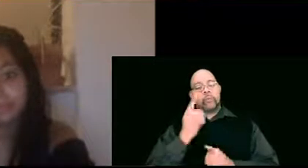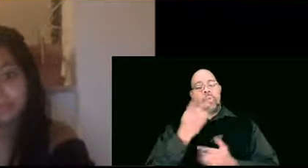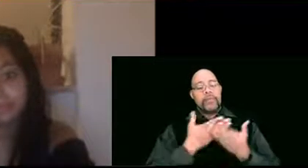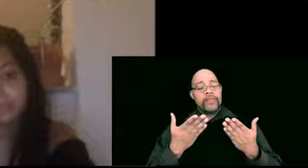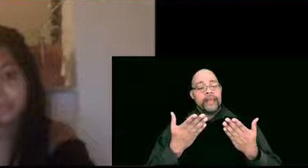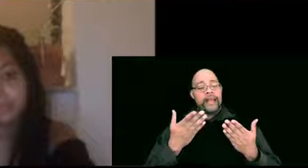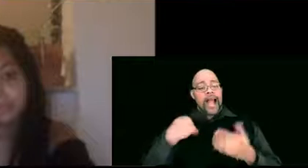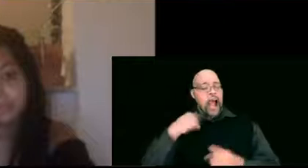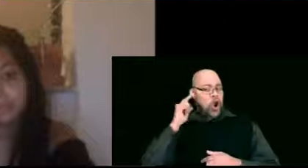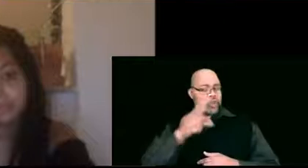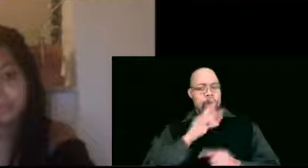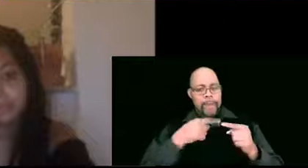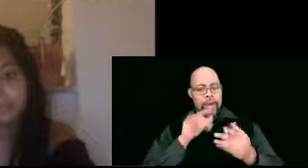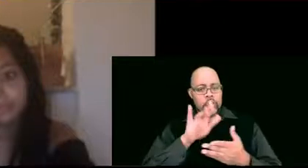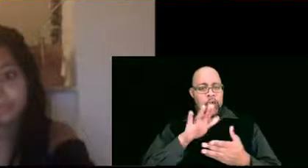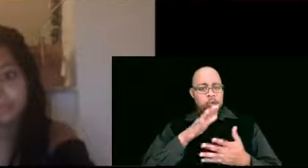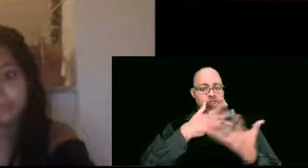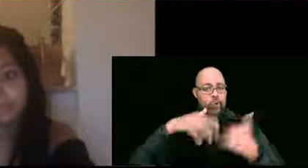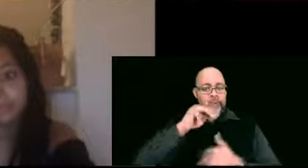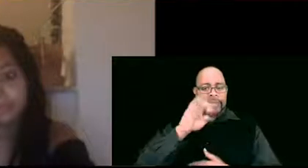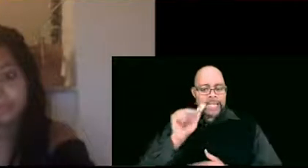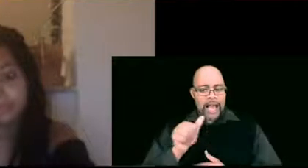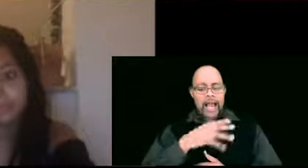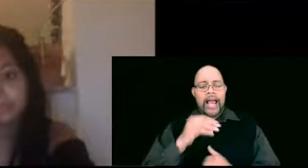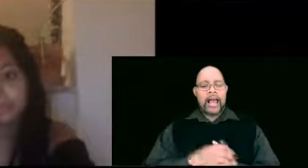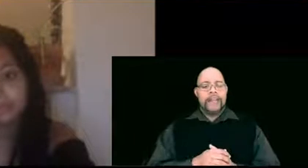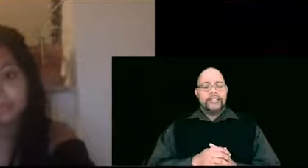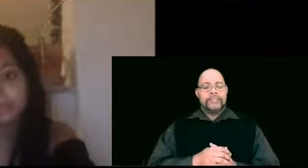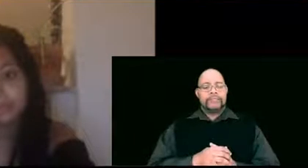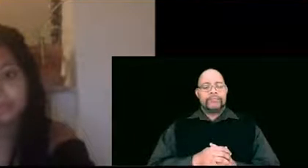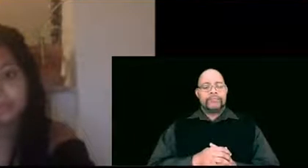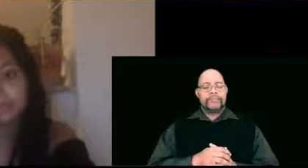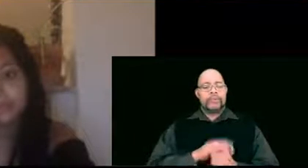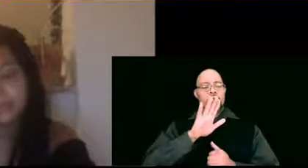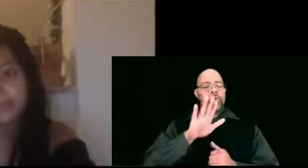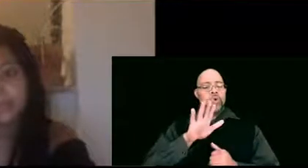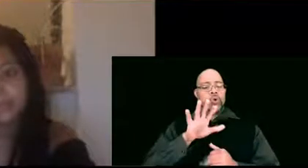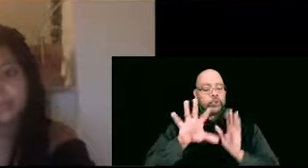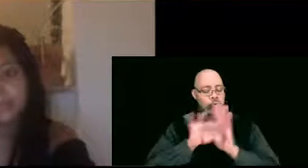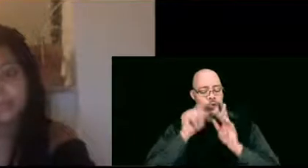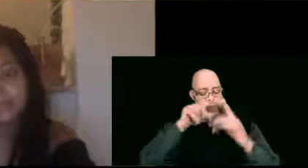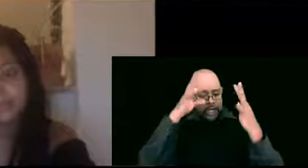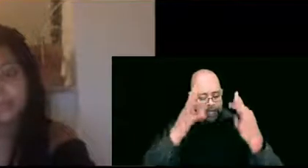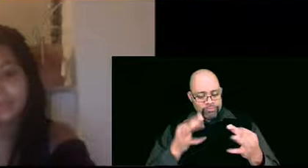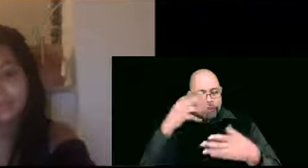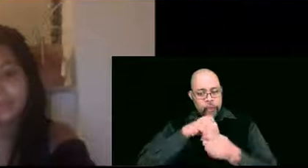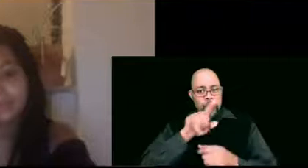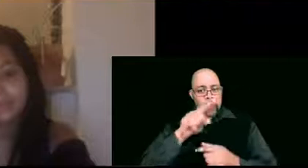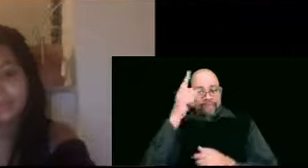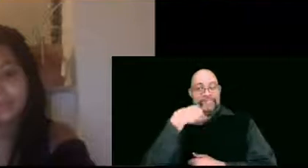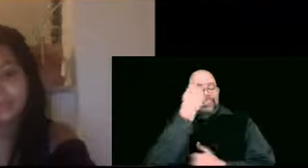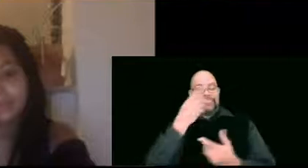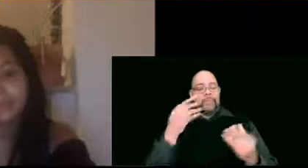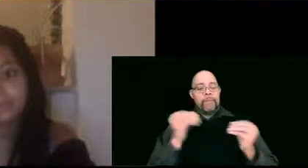And one, as I heard you talk about your social media and your kind of choice to include